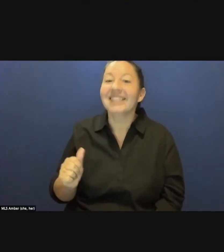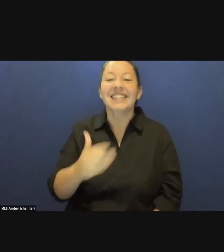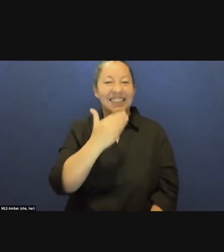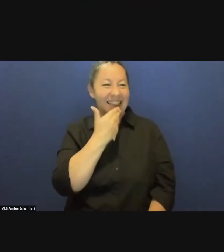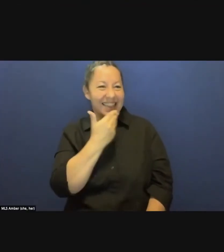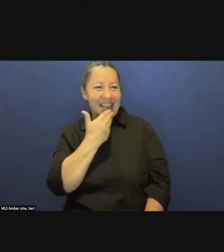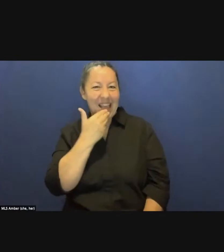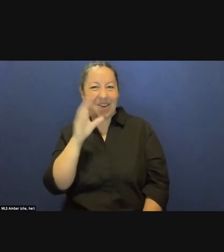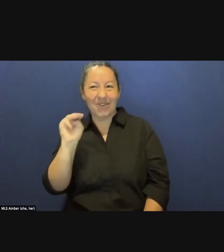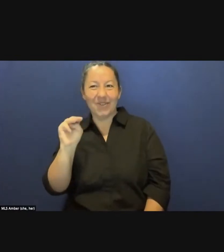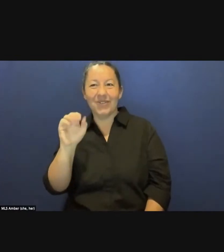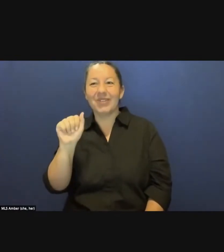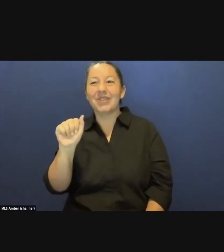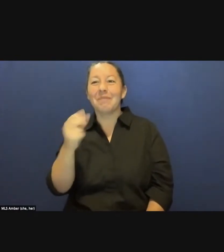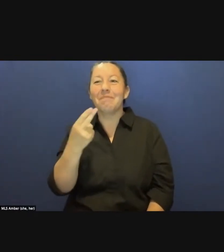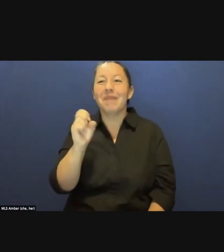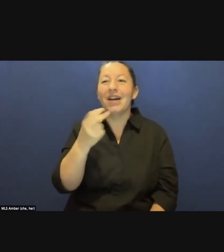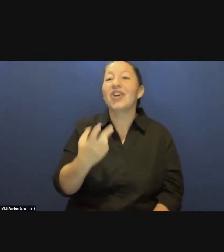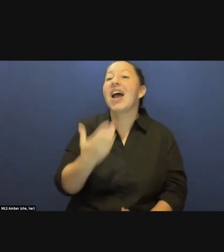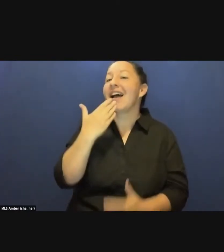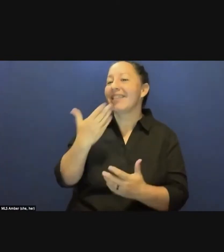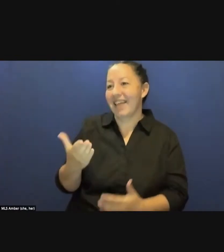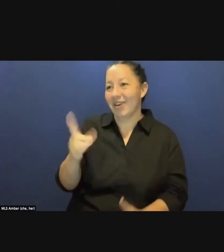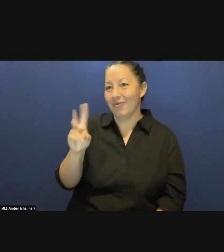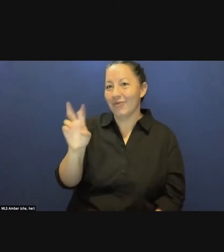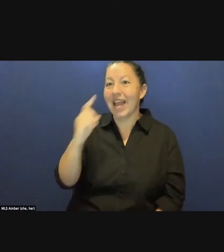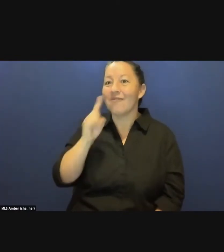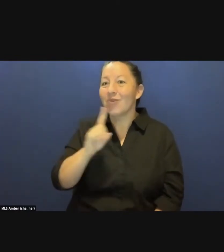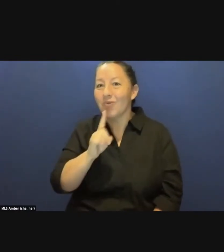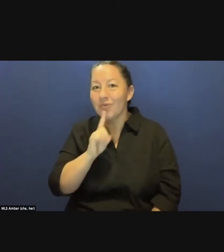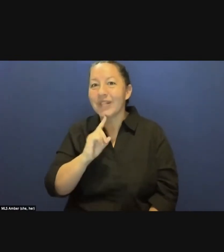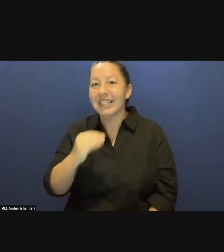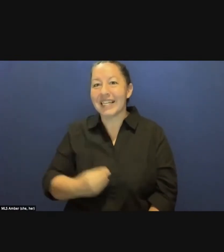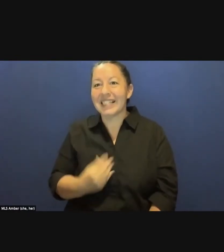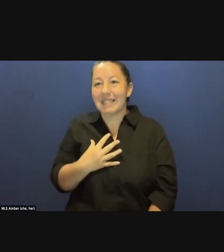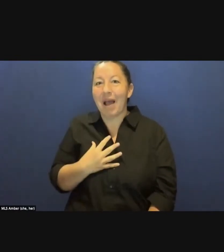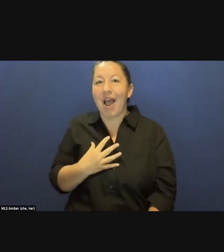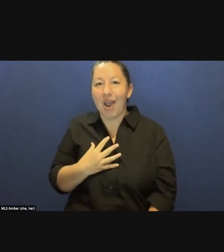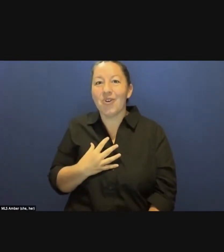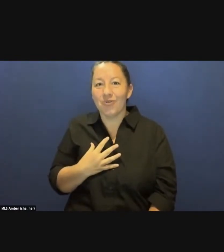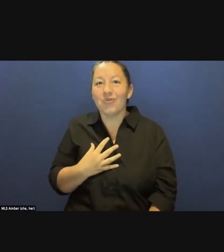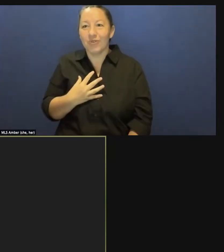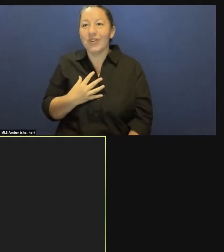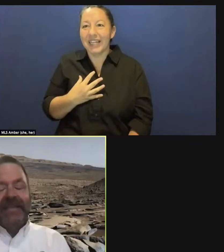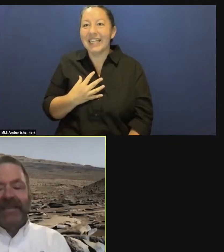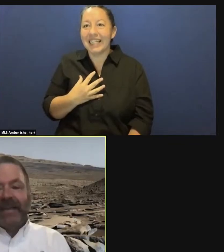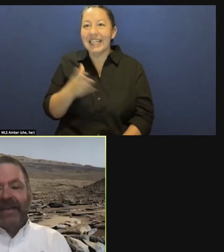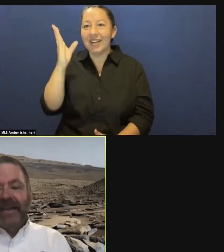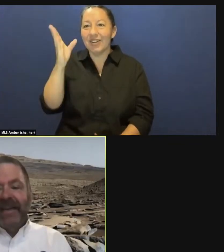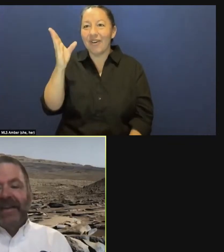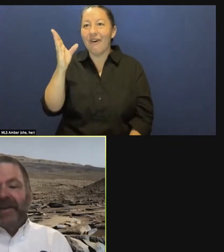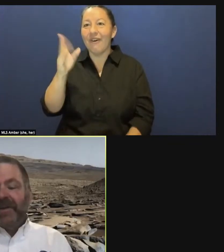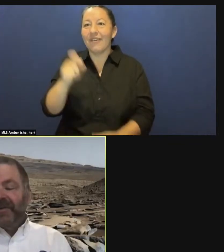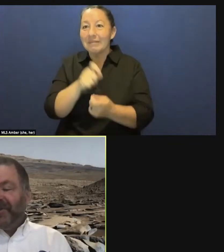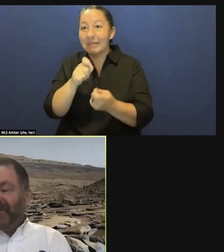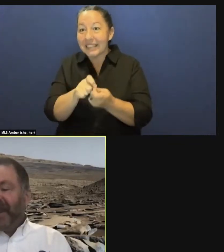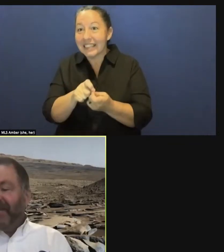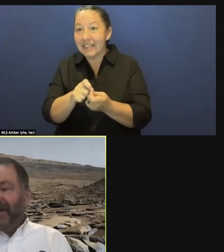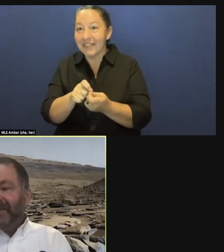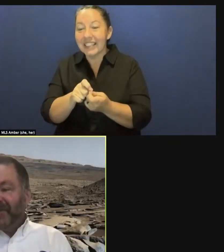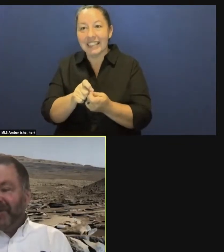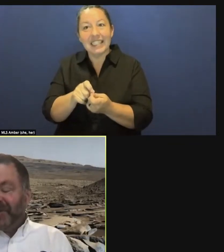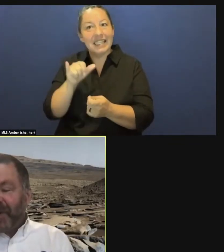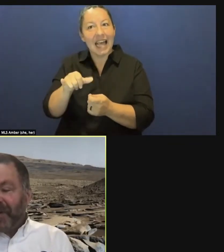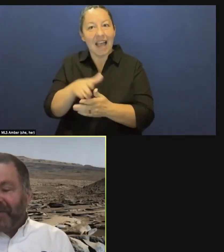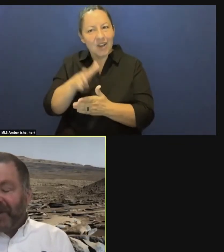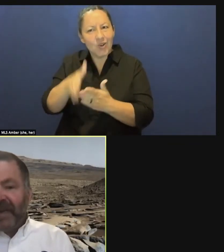Mahesh, and Dave. Thank you so much for a really inspiring talk, particularly that conclusion you gave.